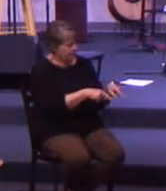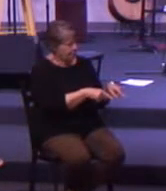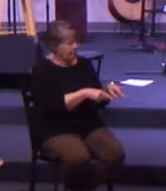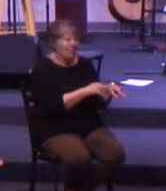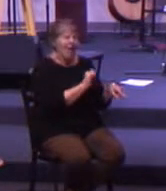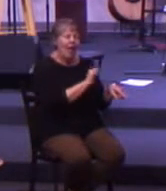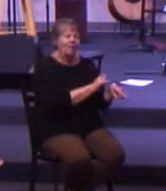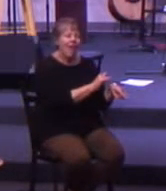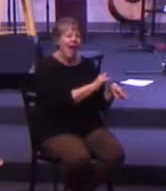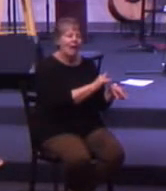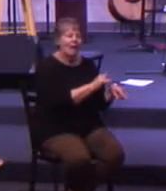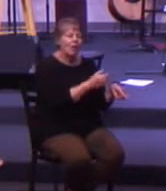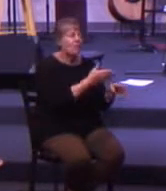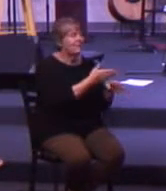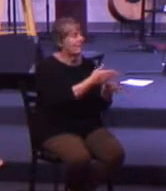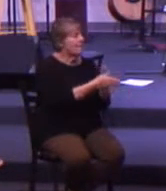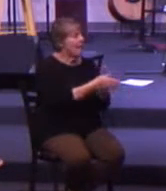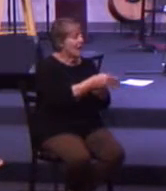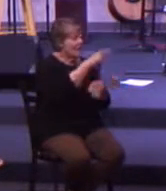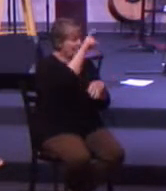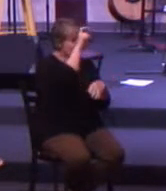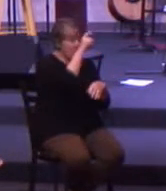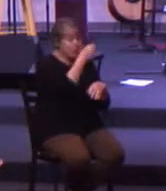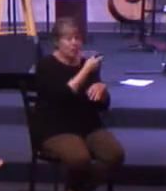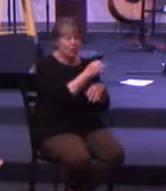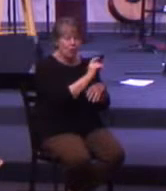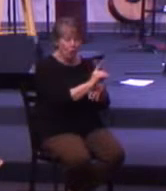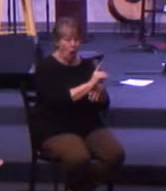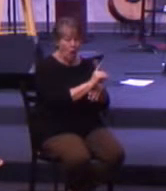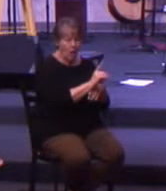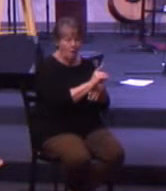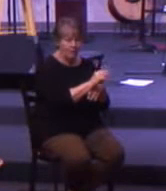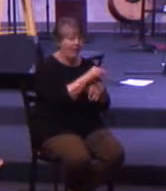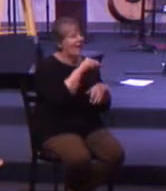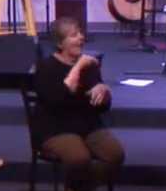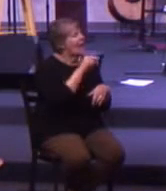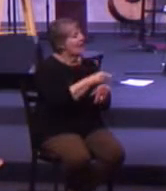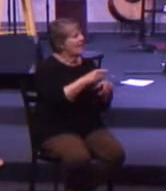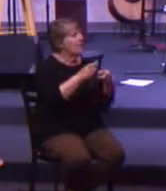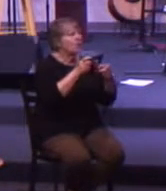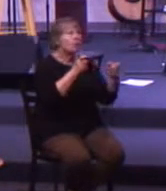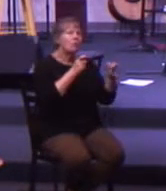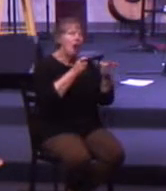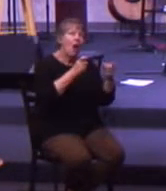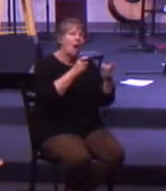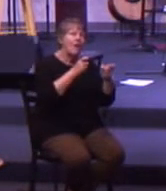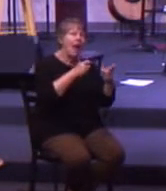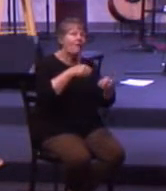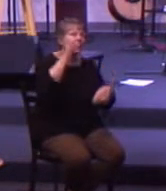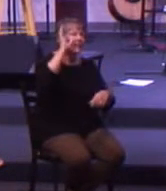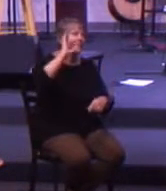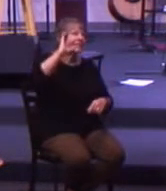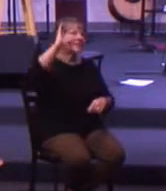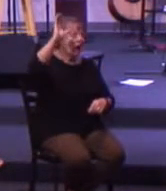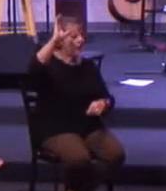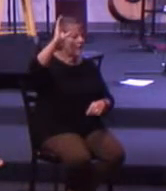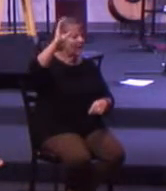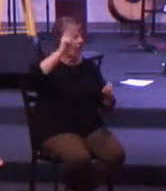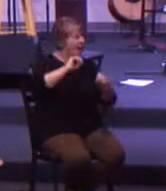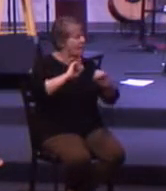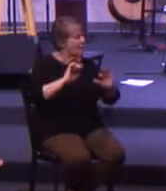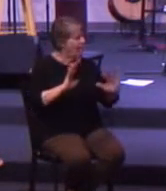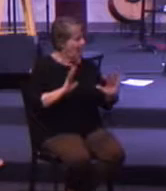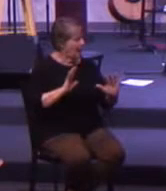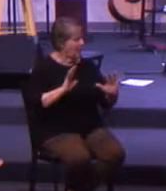the head Egyptian god. And that was the god of the sun, or of light. And we know that the Egyptians